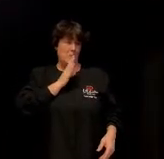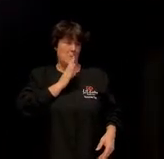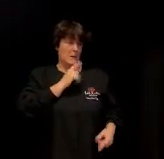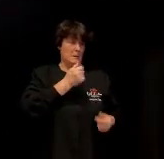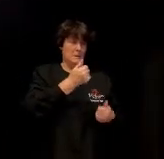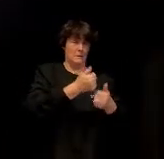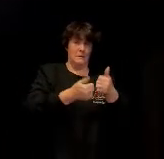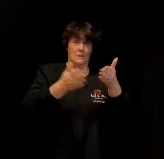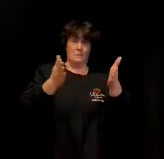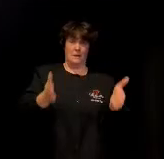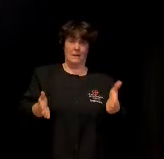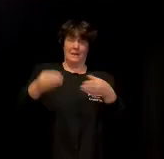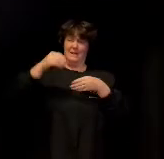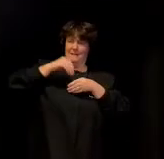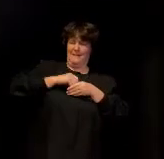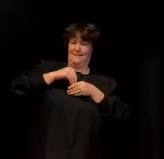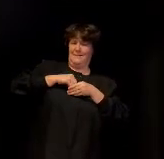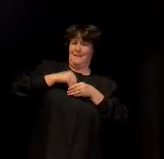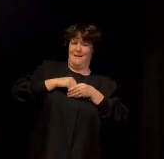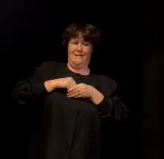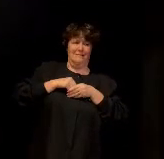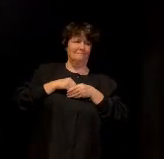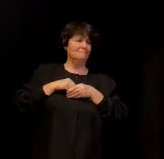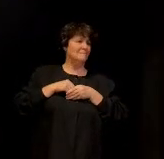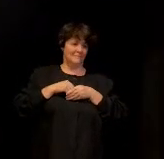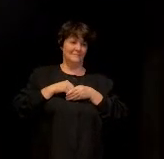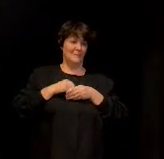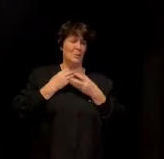us inside.